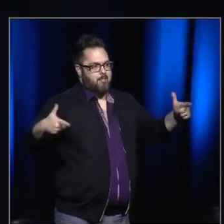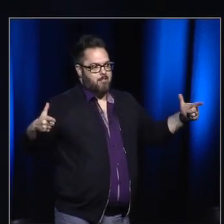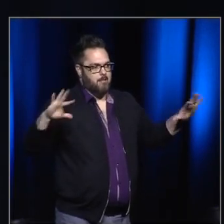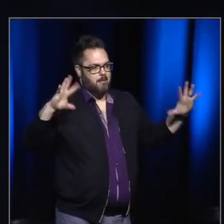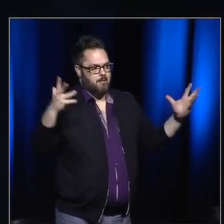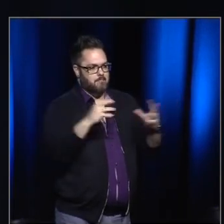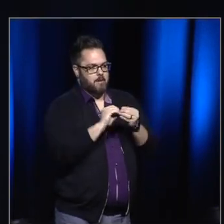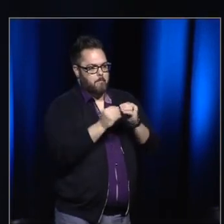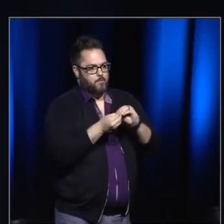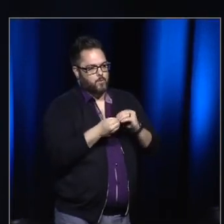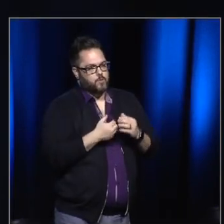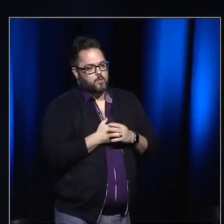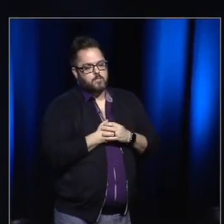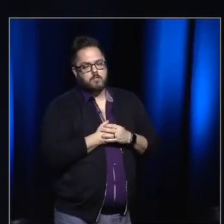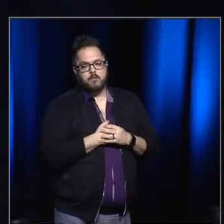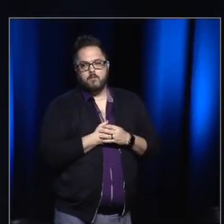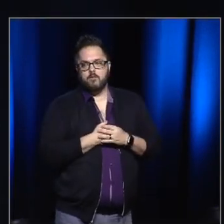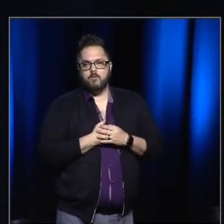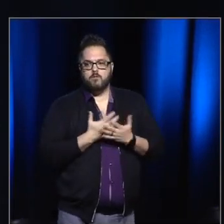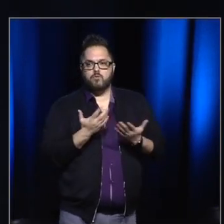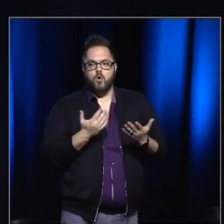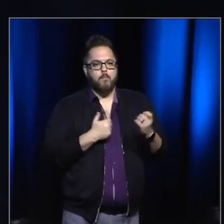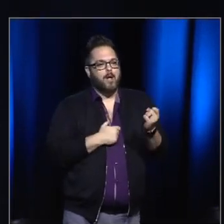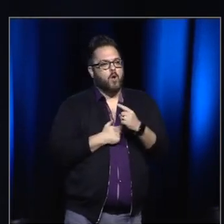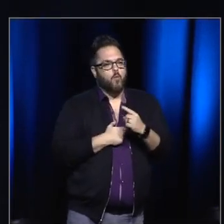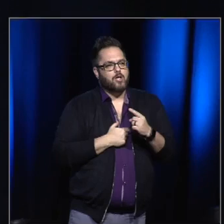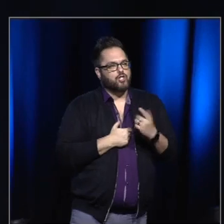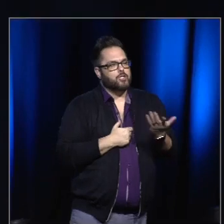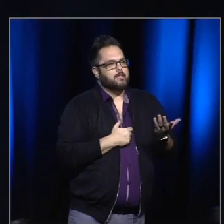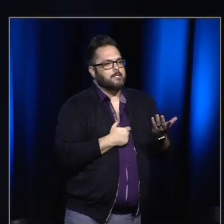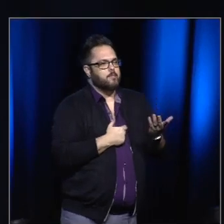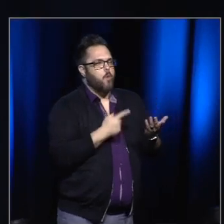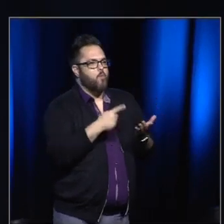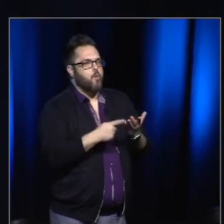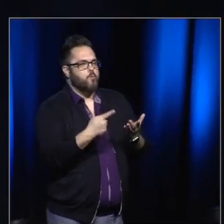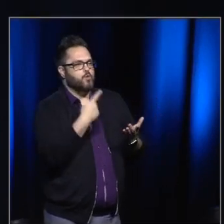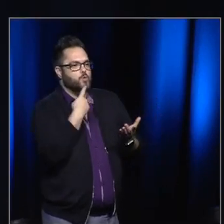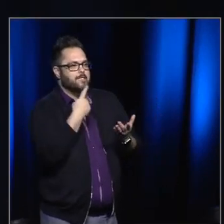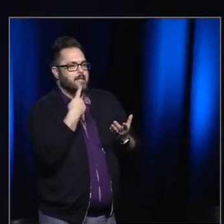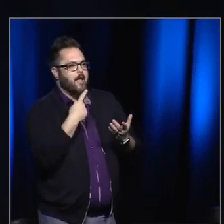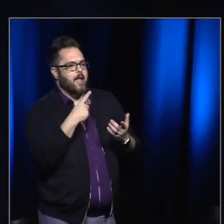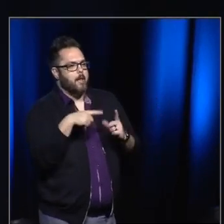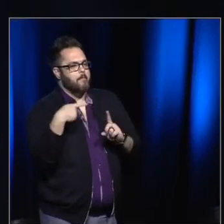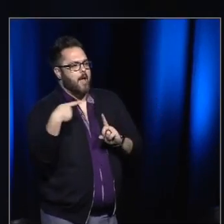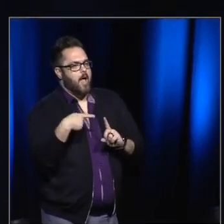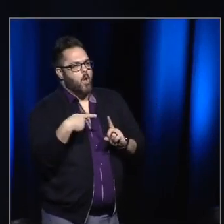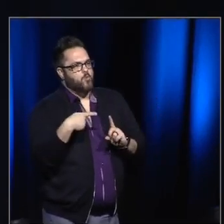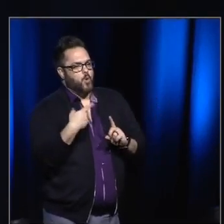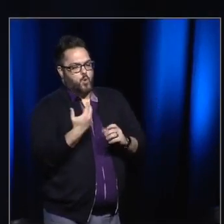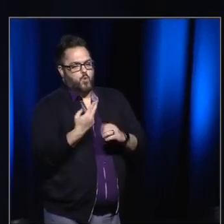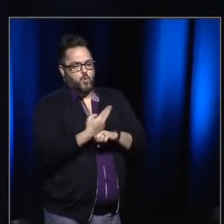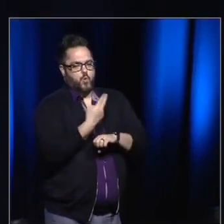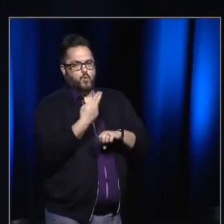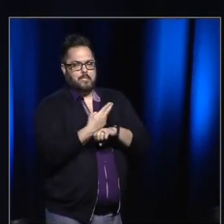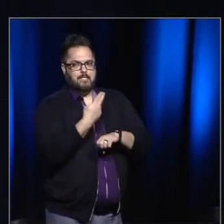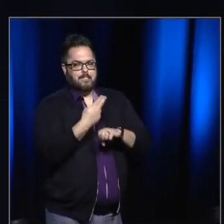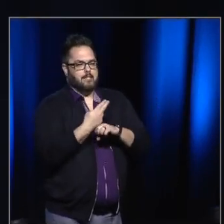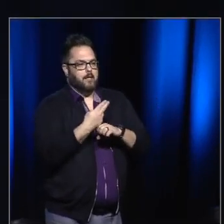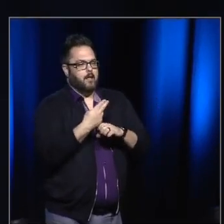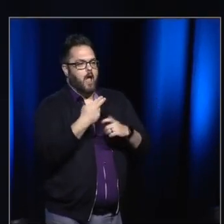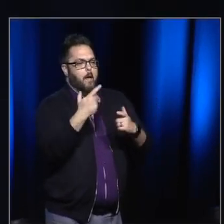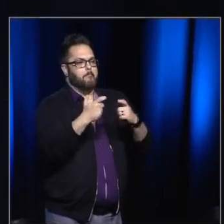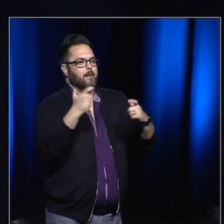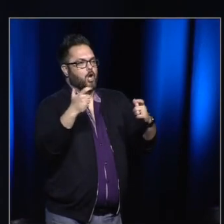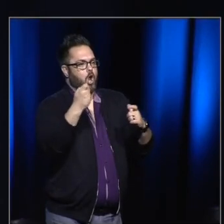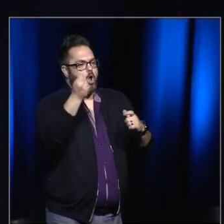So cool. So I guess my question is, what would you have to say about leveraging the greater understanding